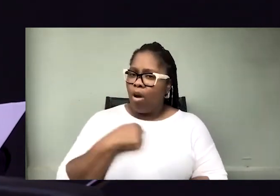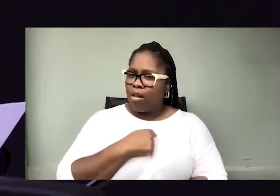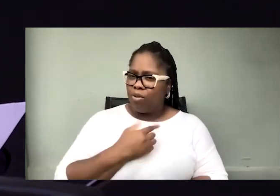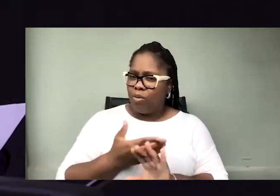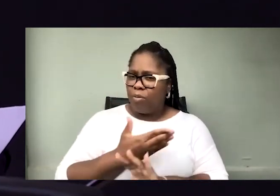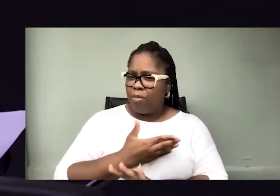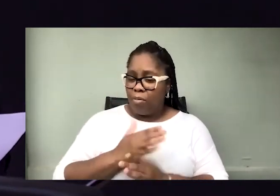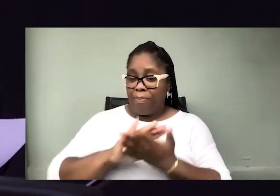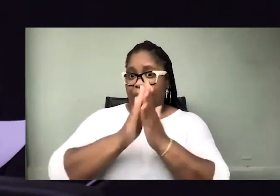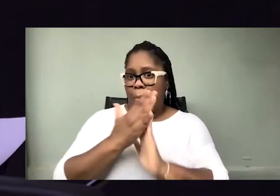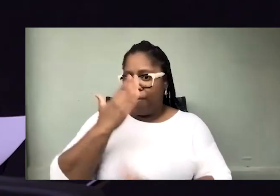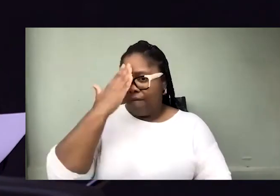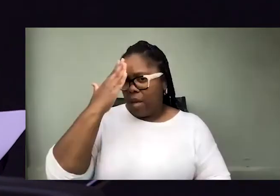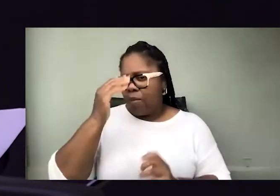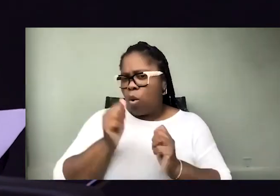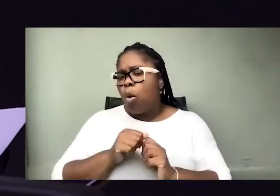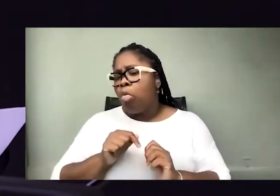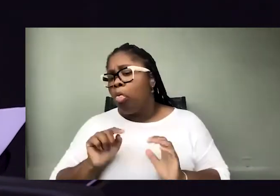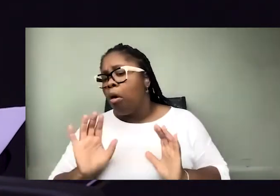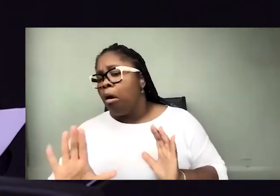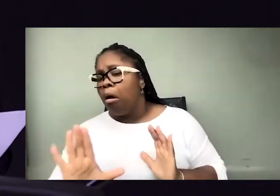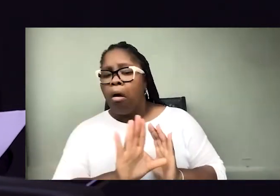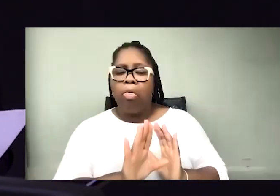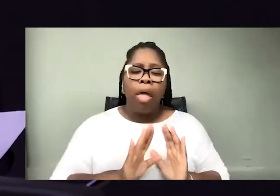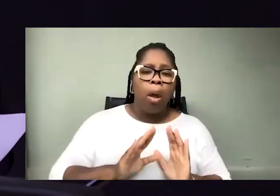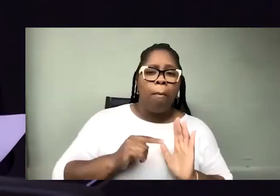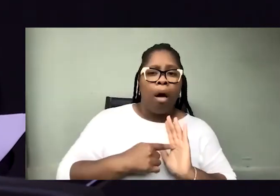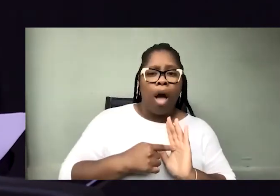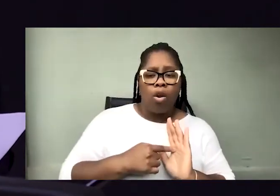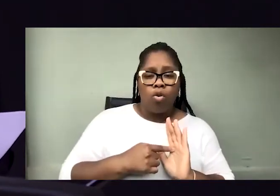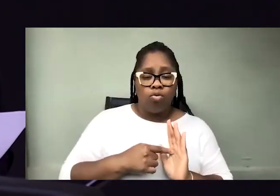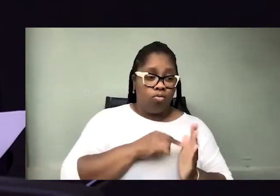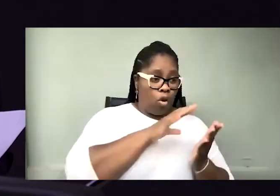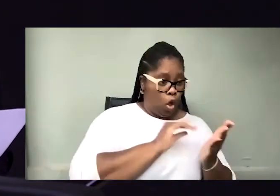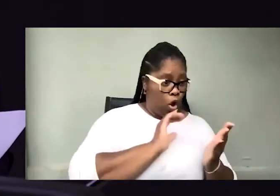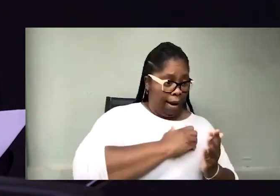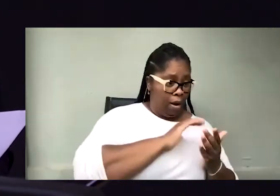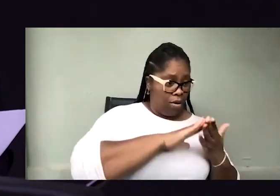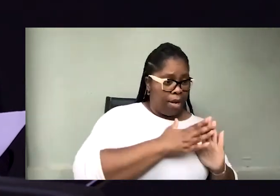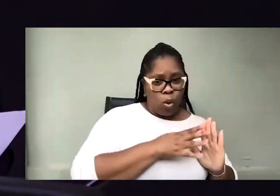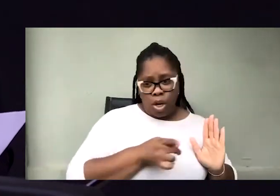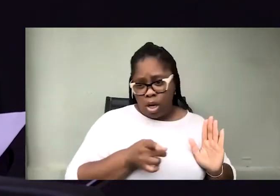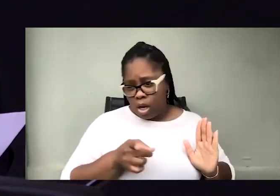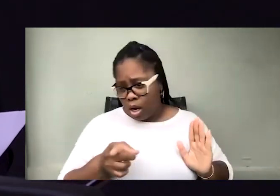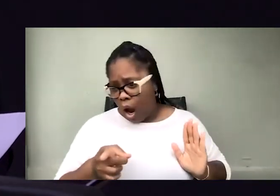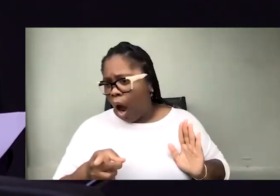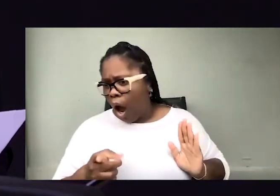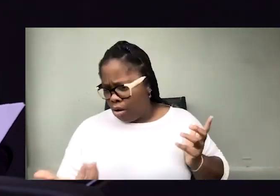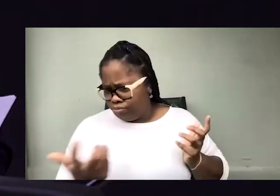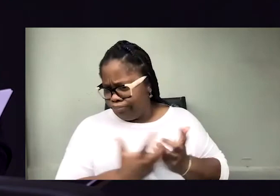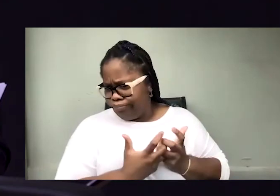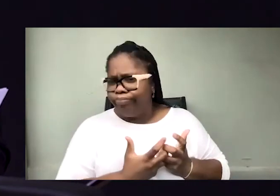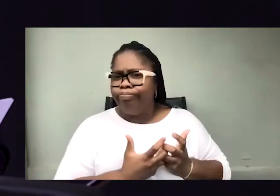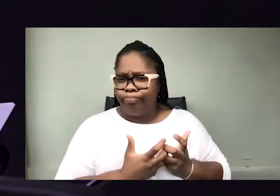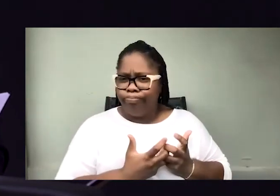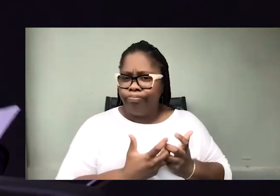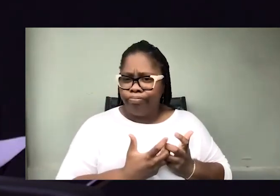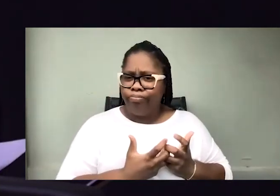other models so that as we learn about our own community, we can understand which ones might be most appropriate for Orange